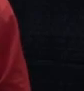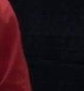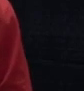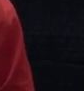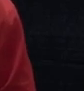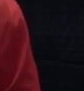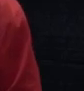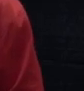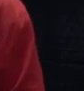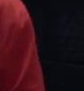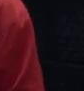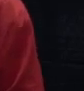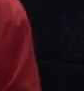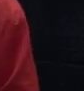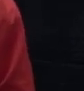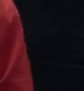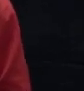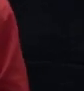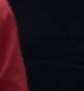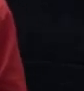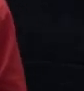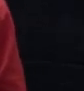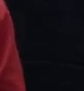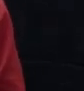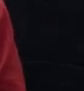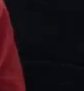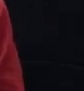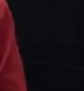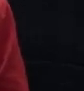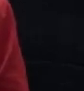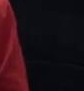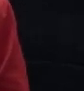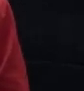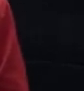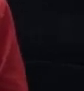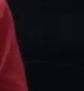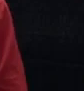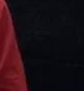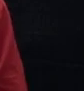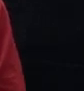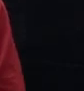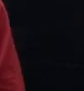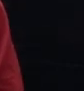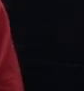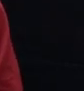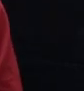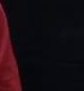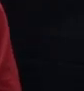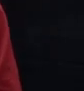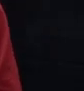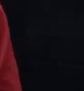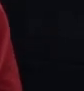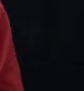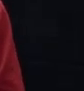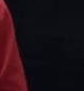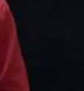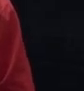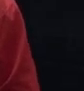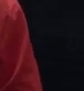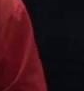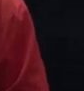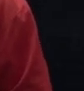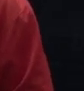here tirelessly working, orchestrating, making things happen, but she works year-round. And